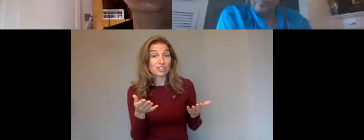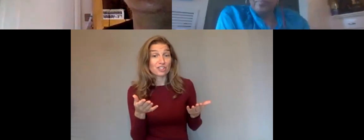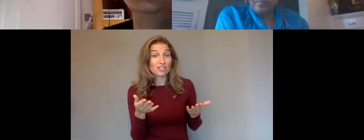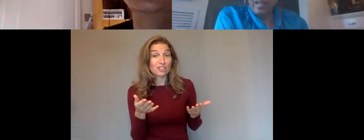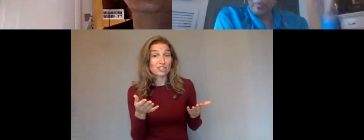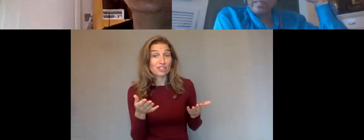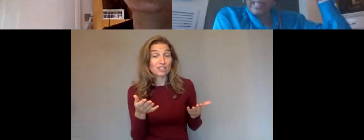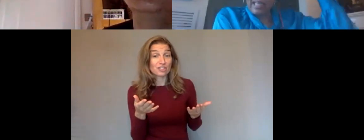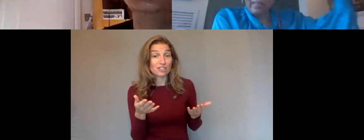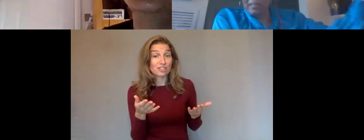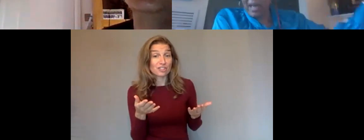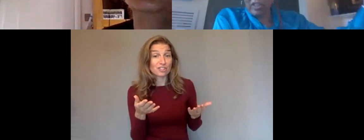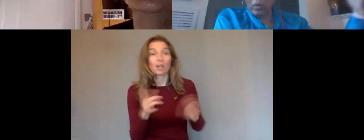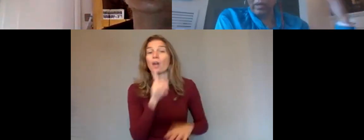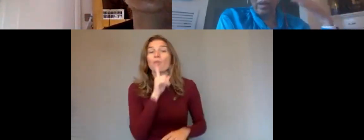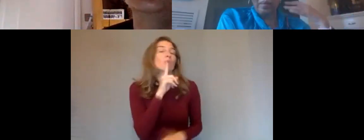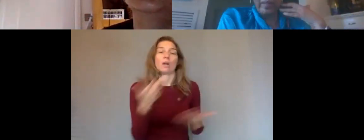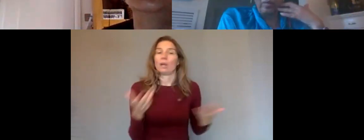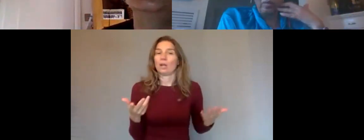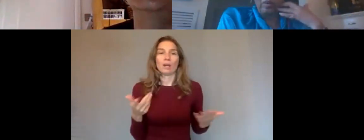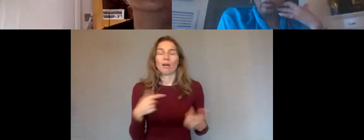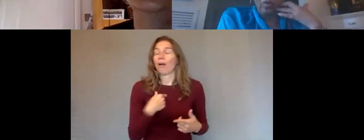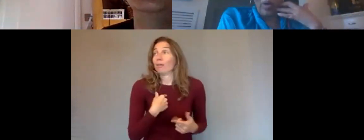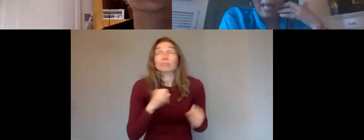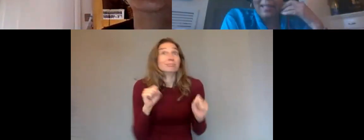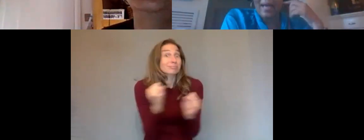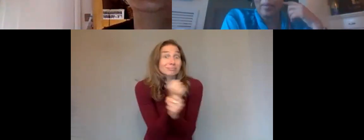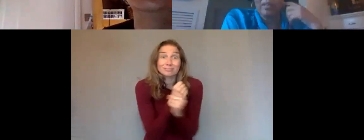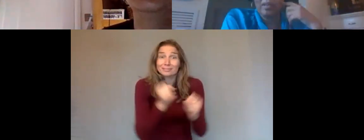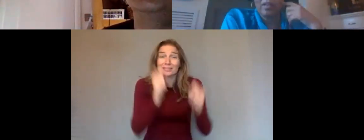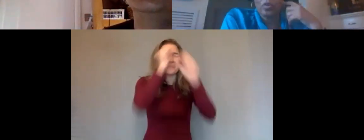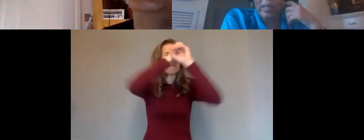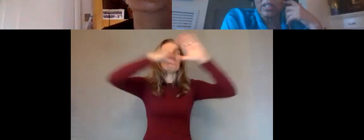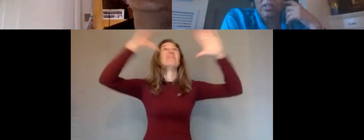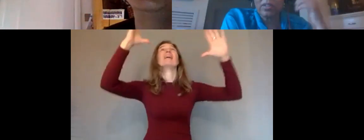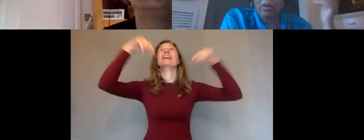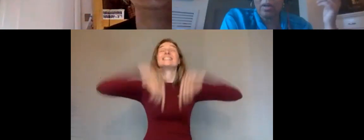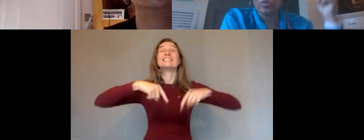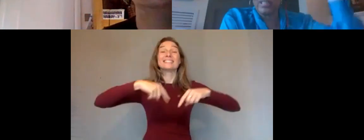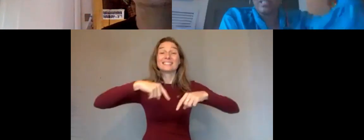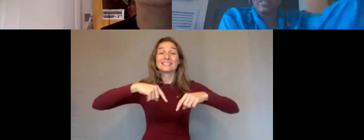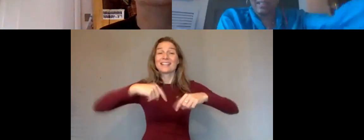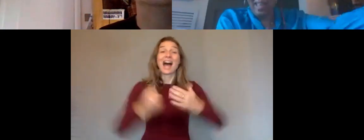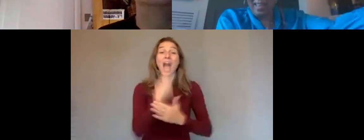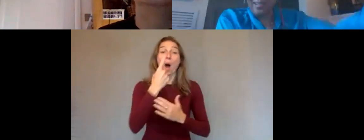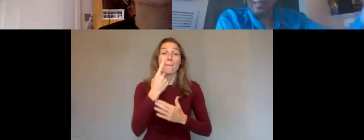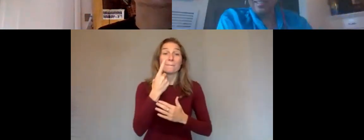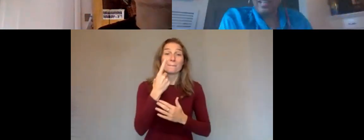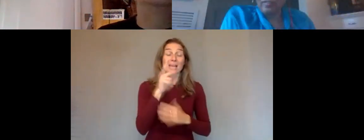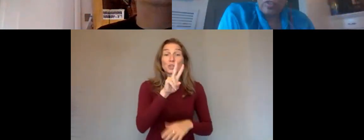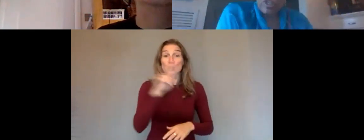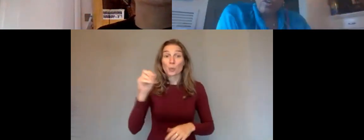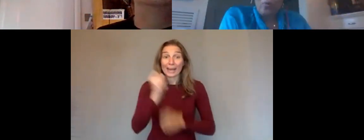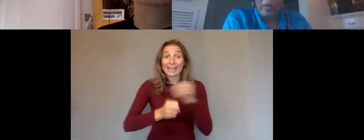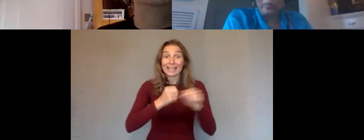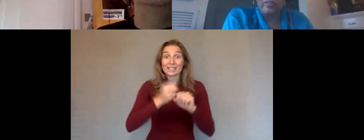personally can't even imagine what had this happened 20 years ago, 20 years ahead in